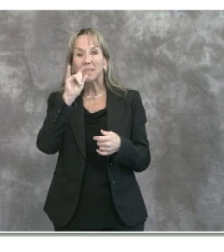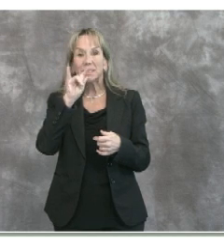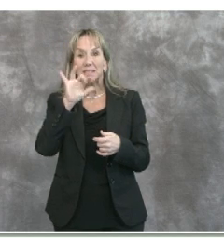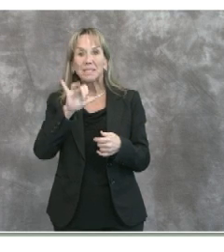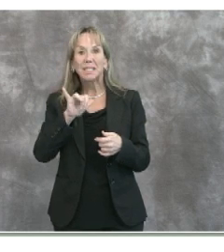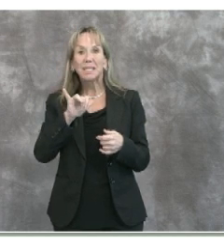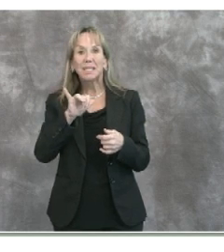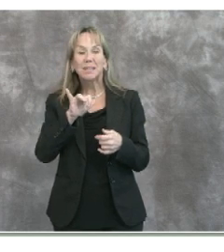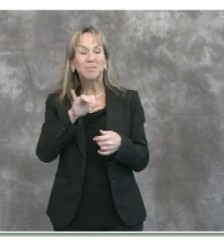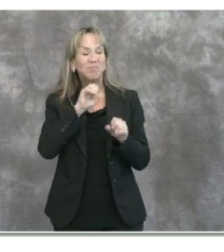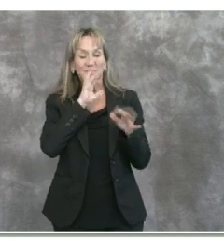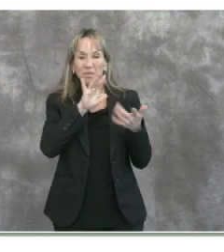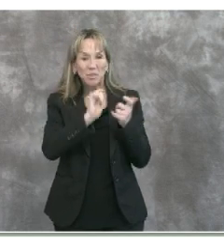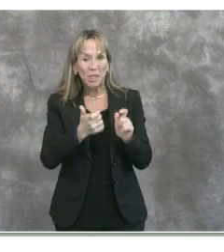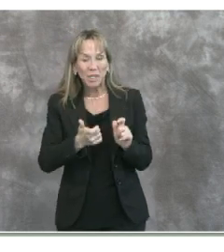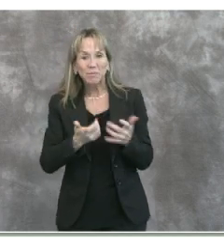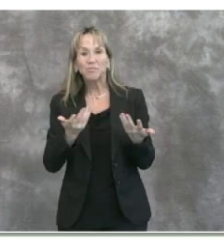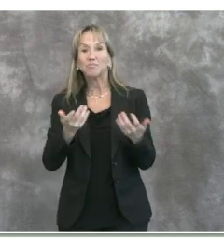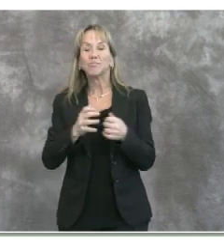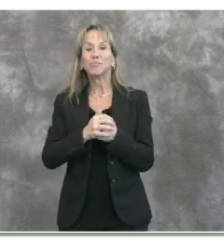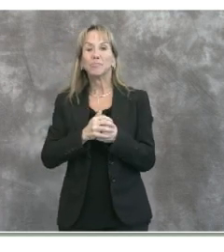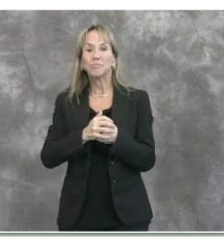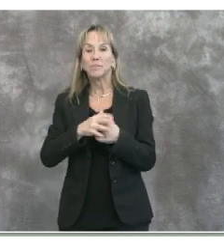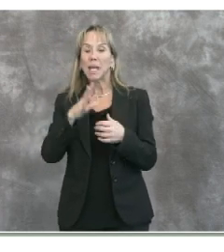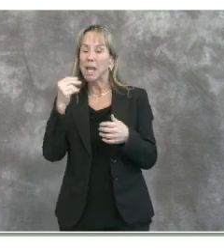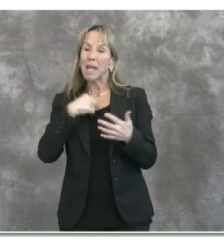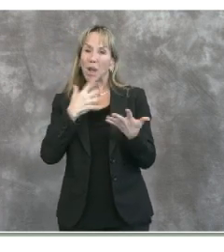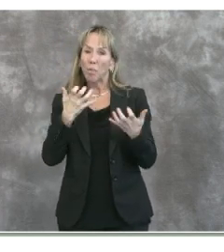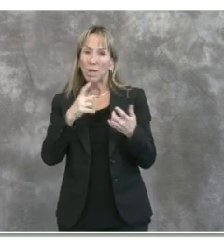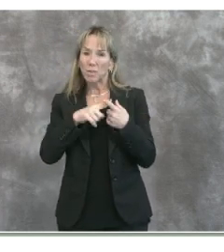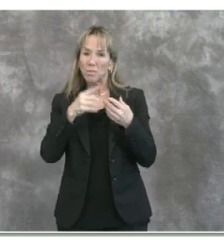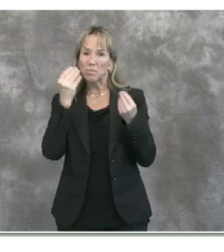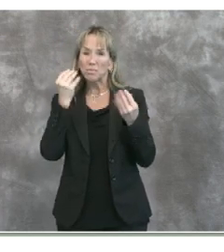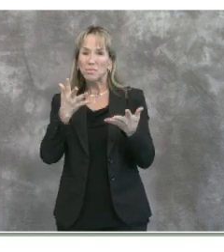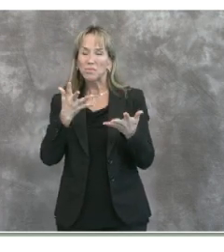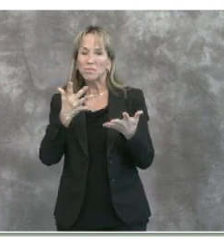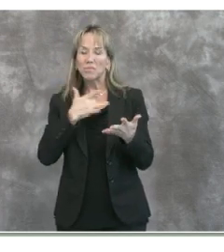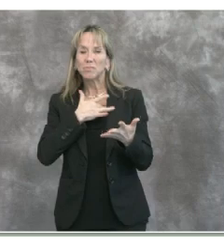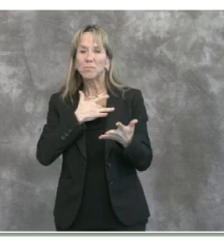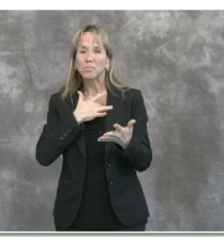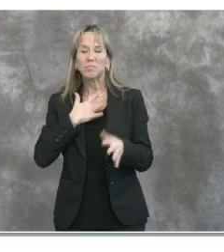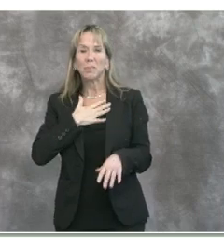on the slide. And I do want to express my sincere